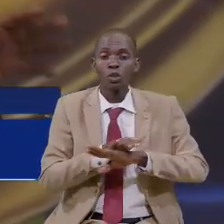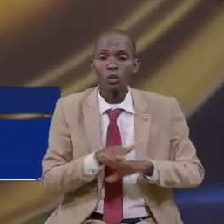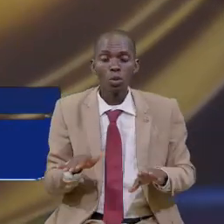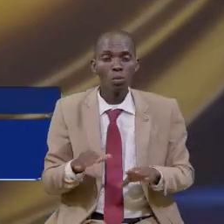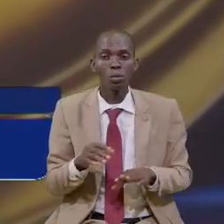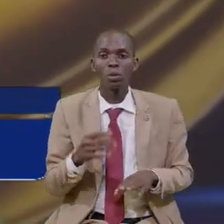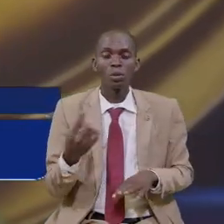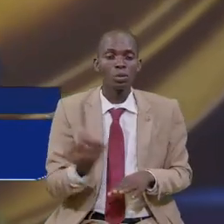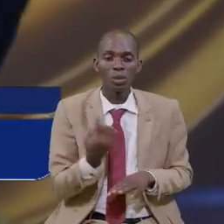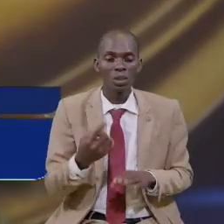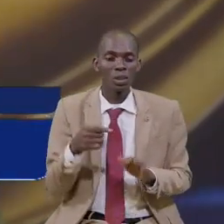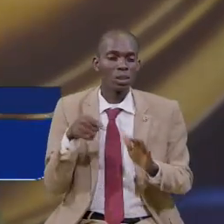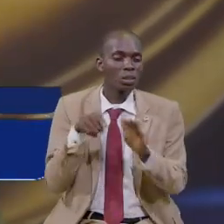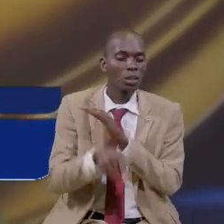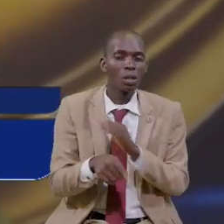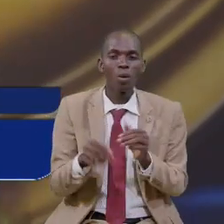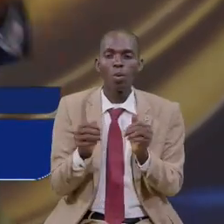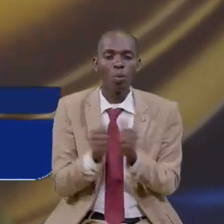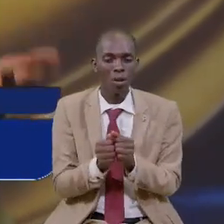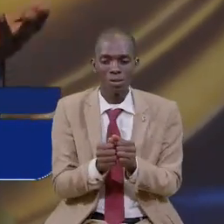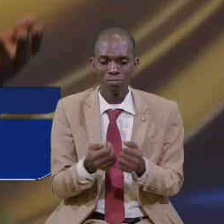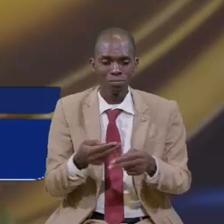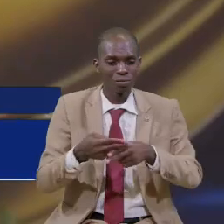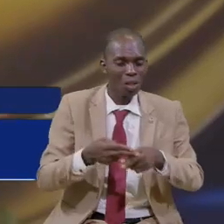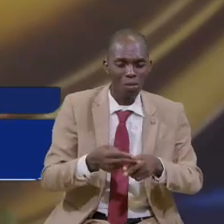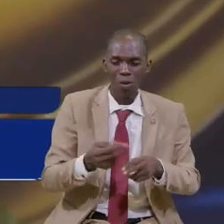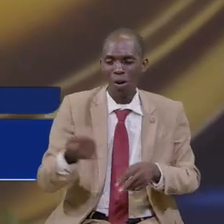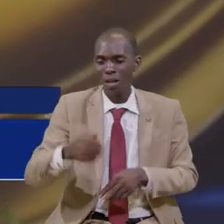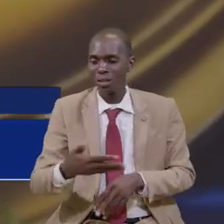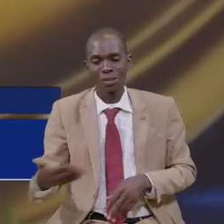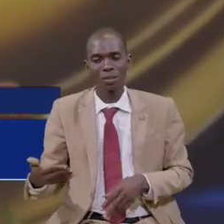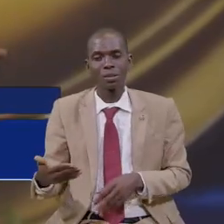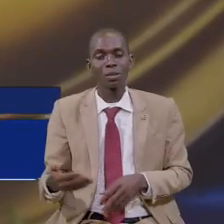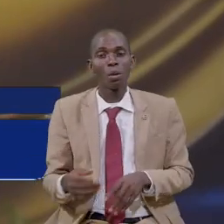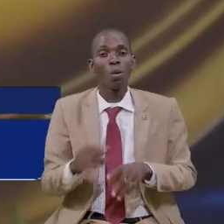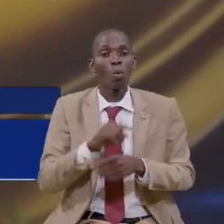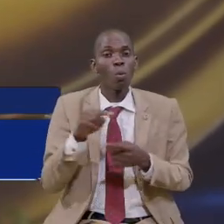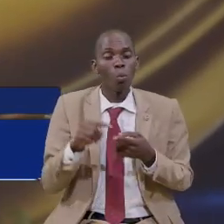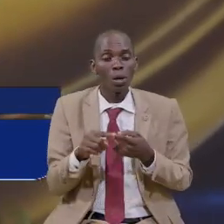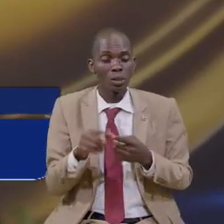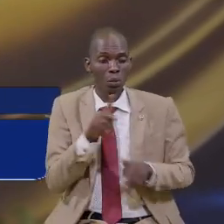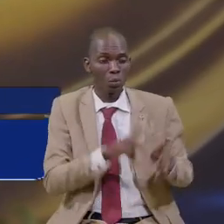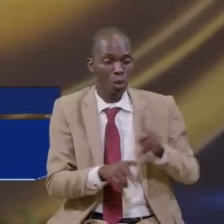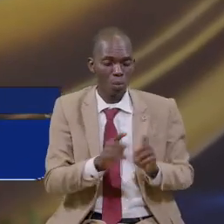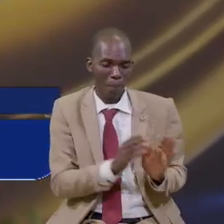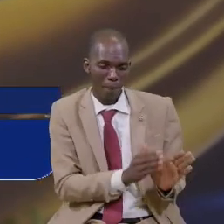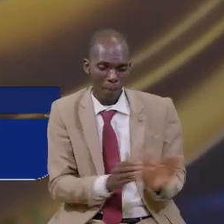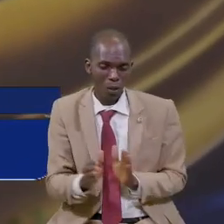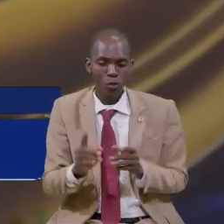instruments or whatever that takes your life. When they make your life without